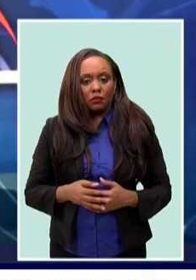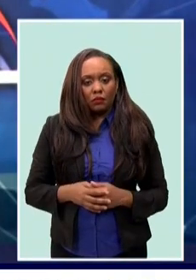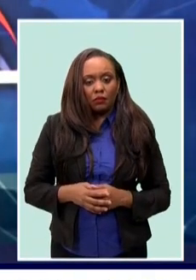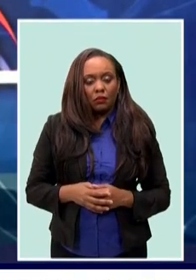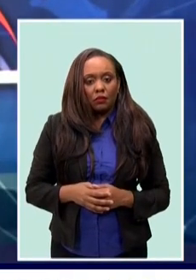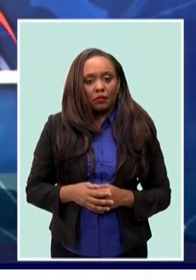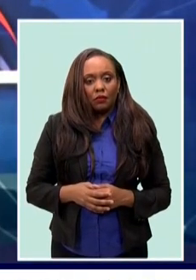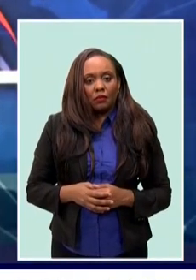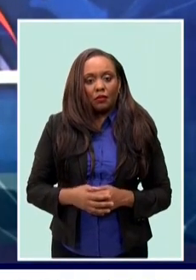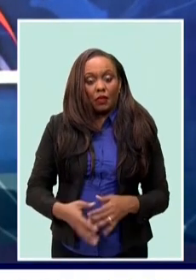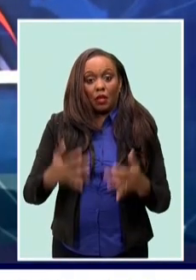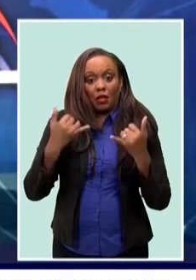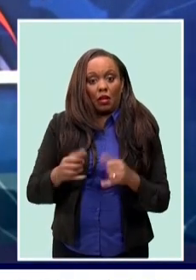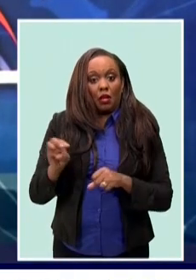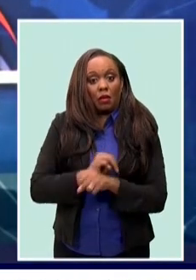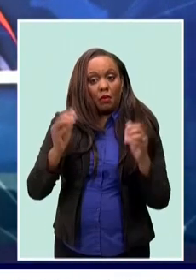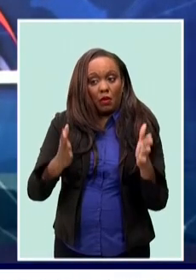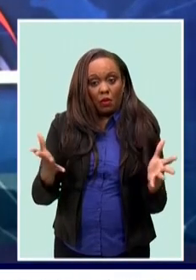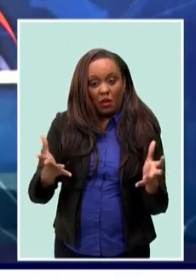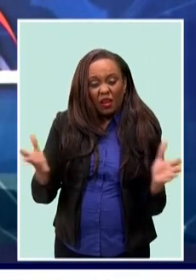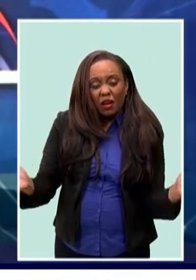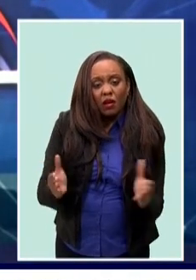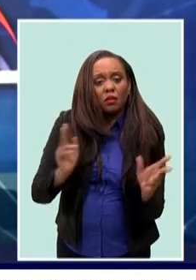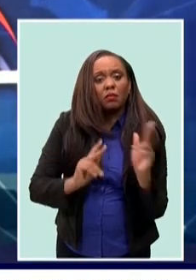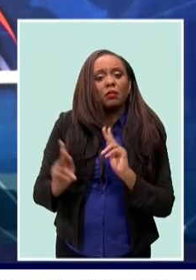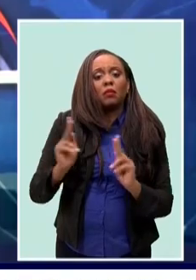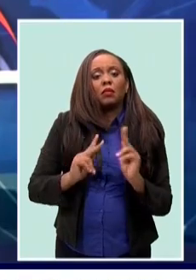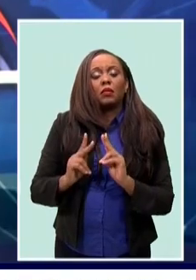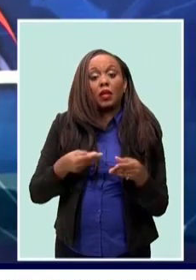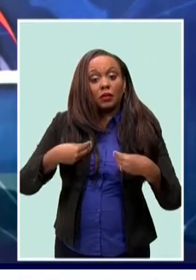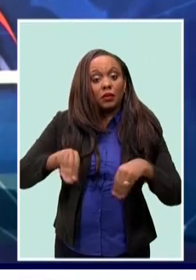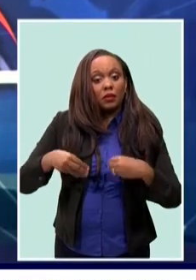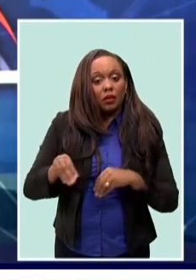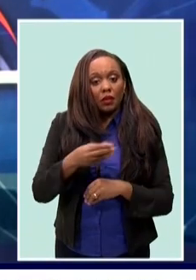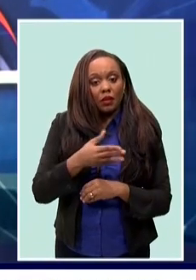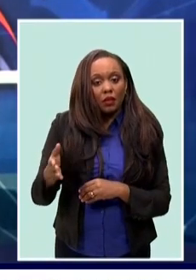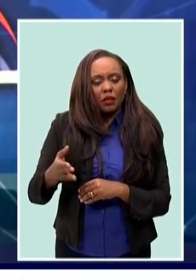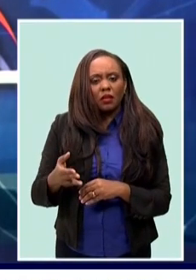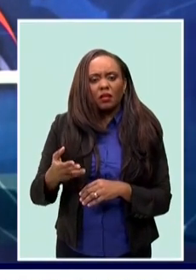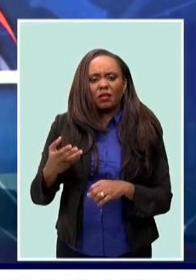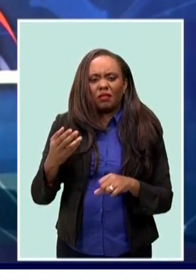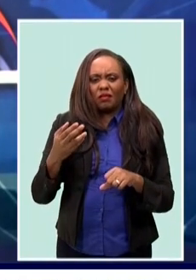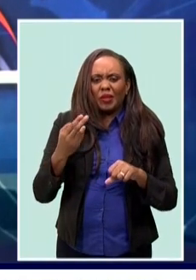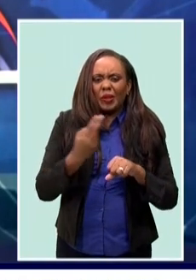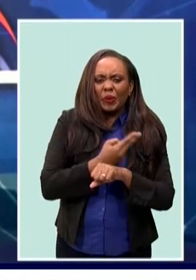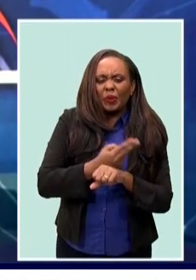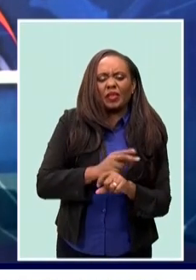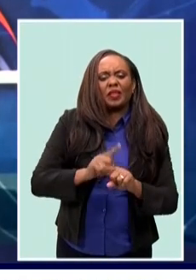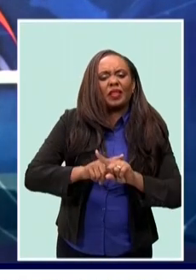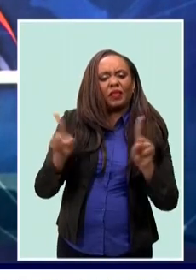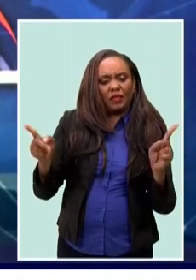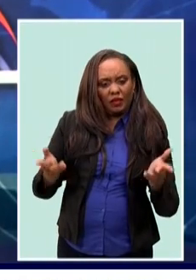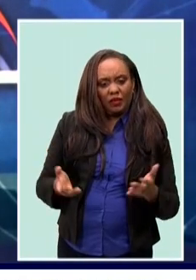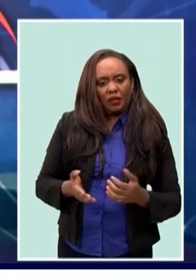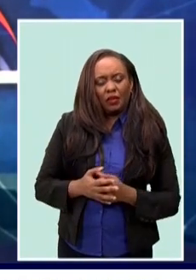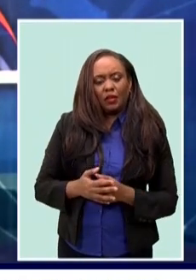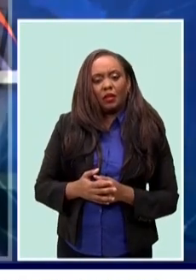Now, the minister is also encouraging wholesalers and retailers of products that which will be used as alternatives not to